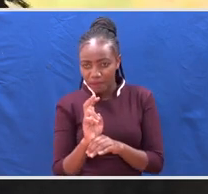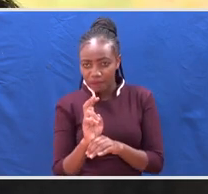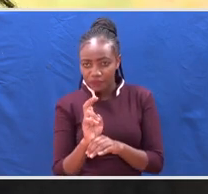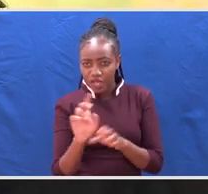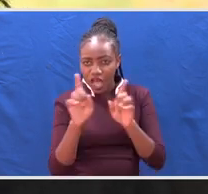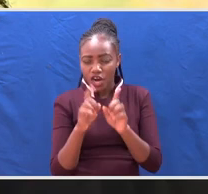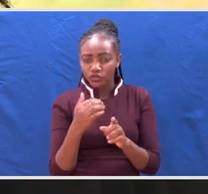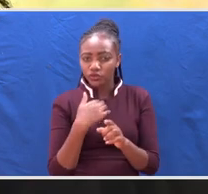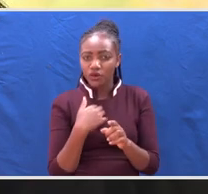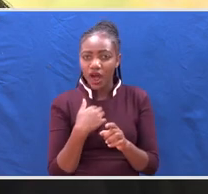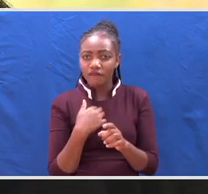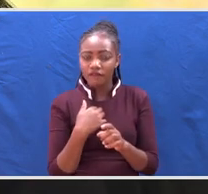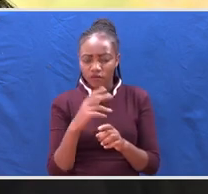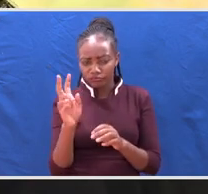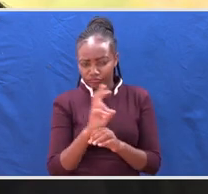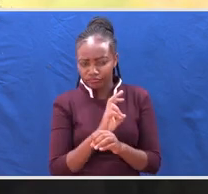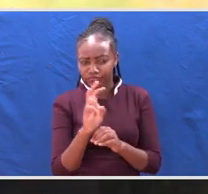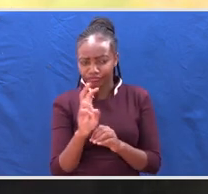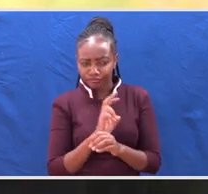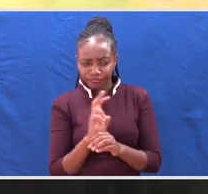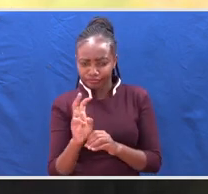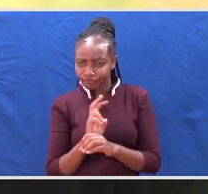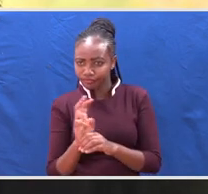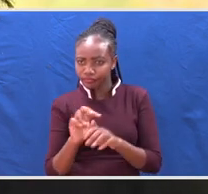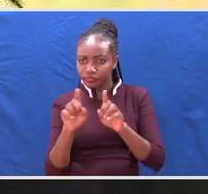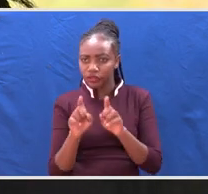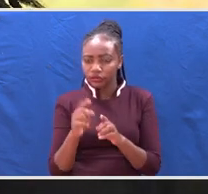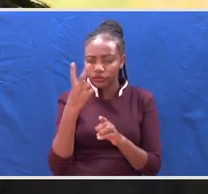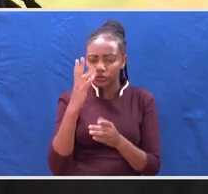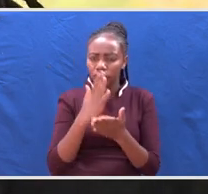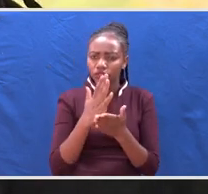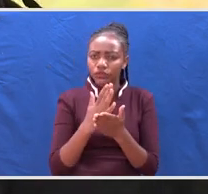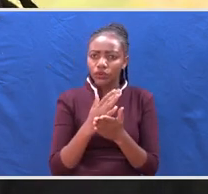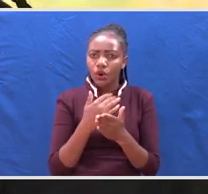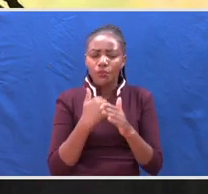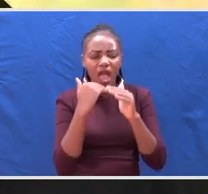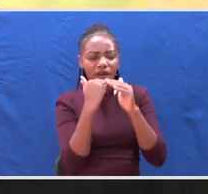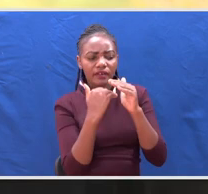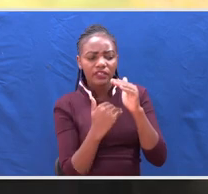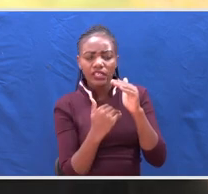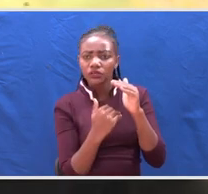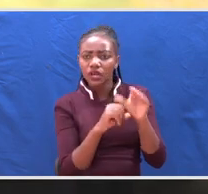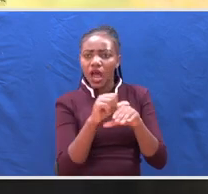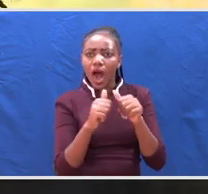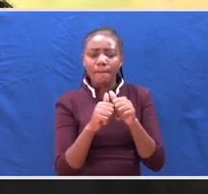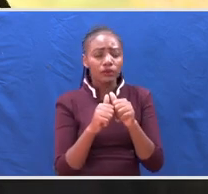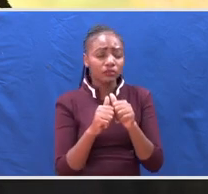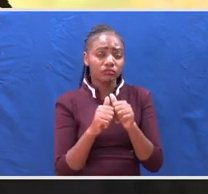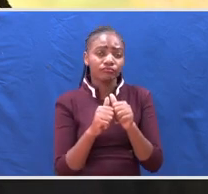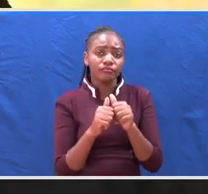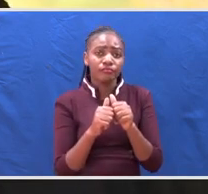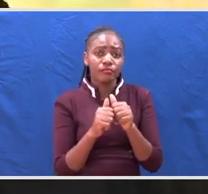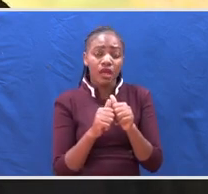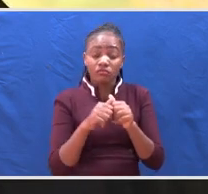when you have a very close monitoring of the population and you get that there is a certain decline of the bird population in a